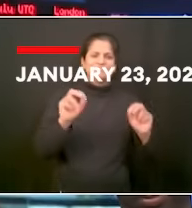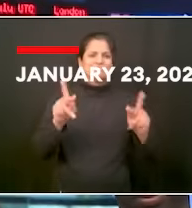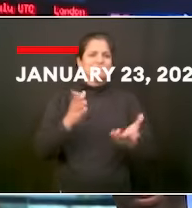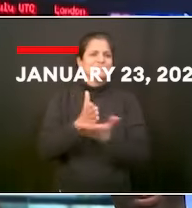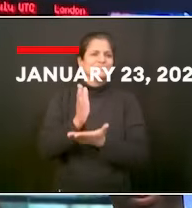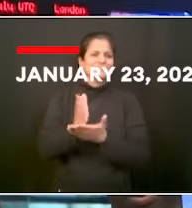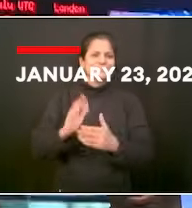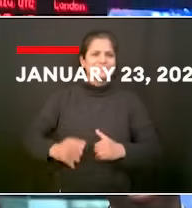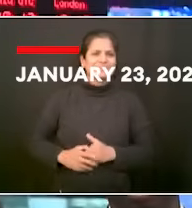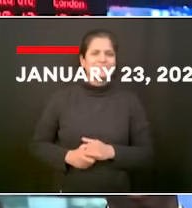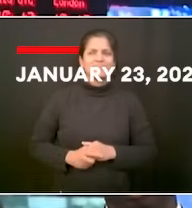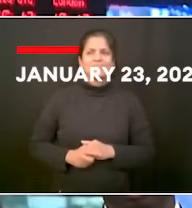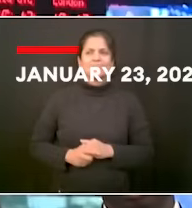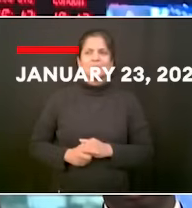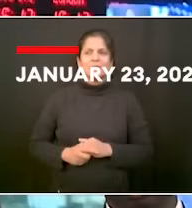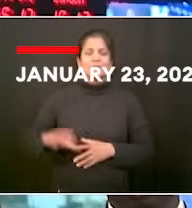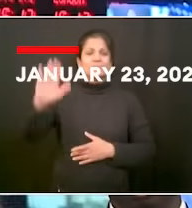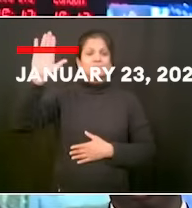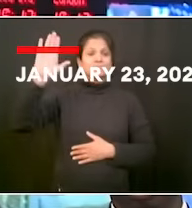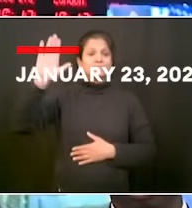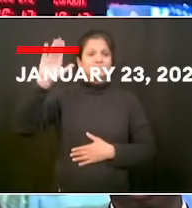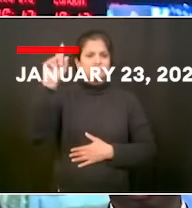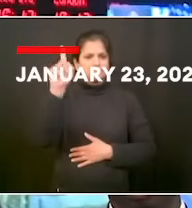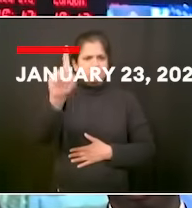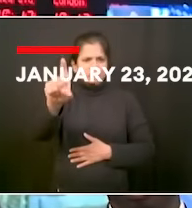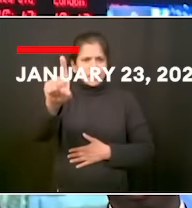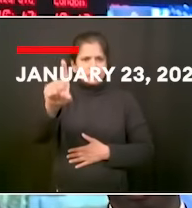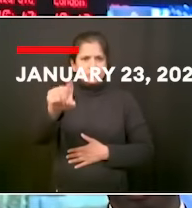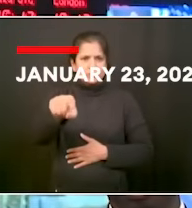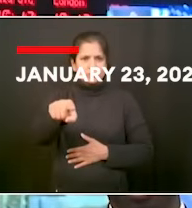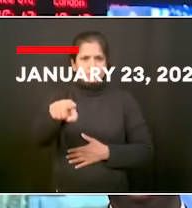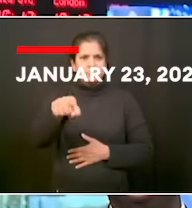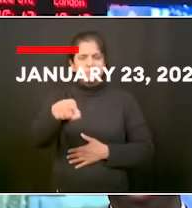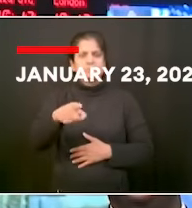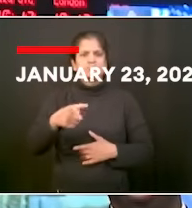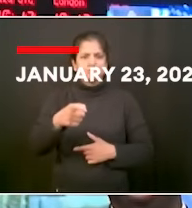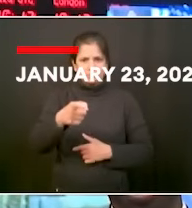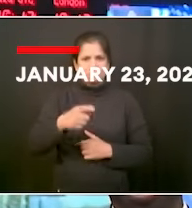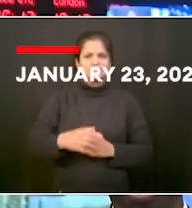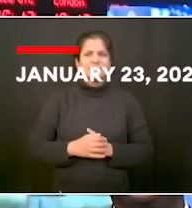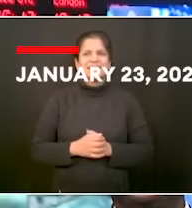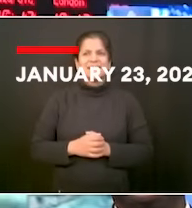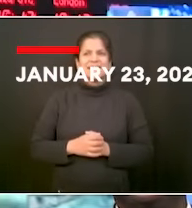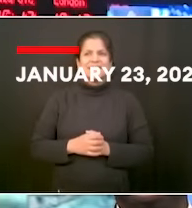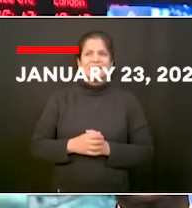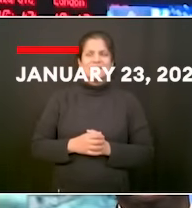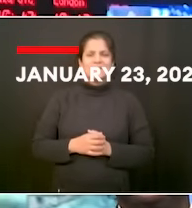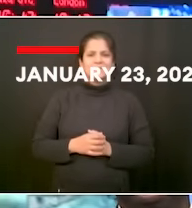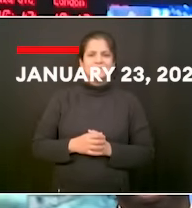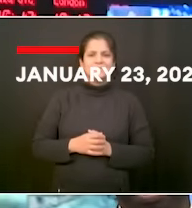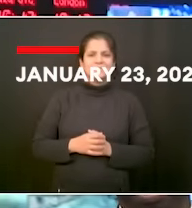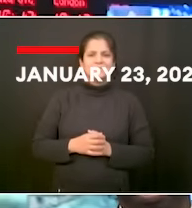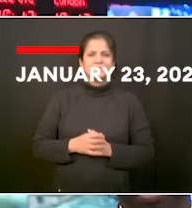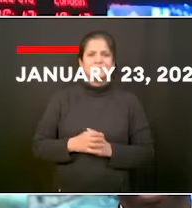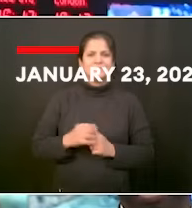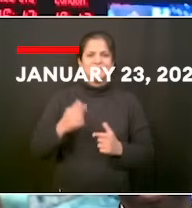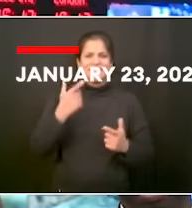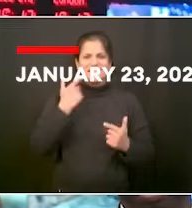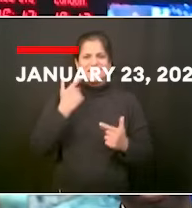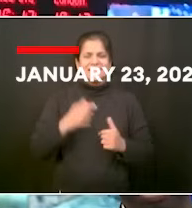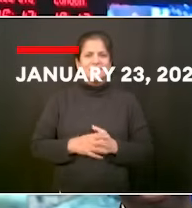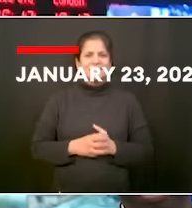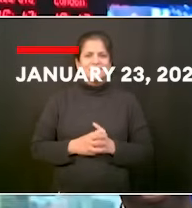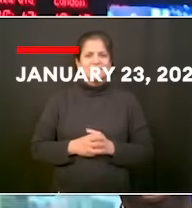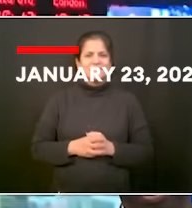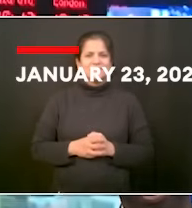Mayor Bond, Congrats on the new position. Let's talk about it. The city